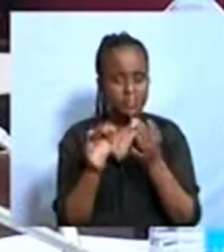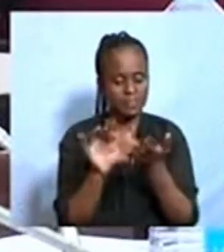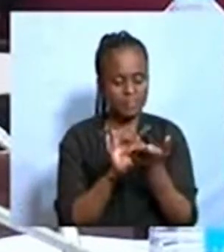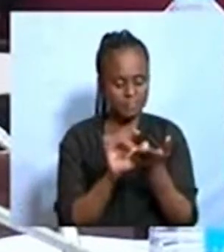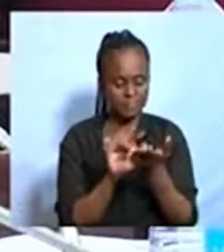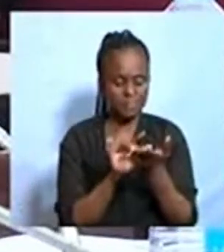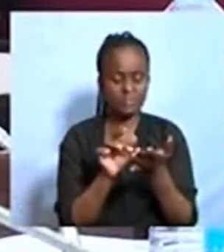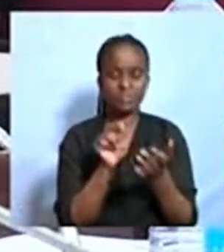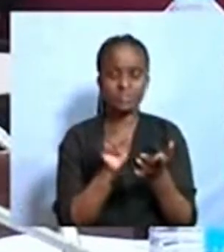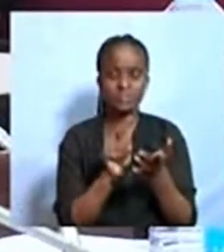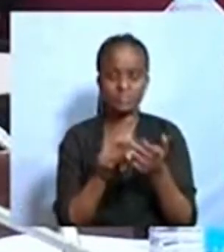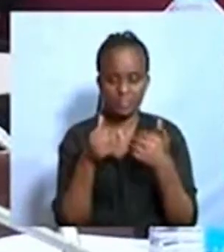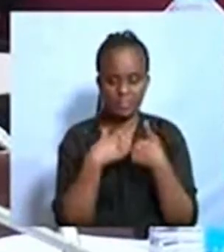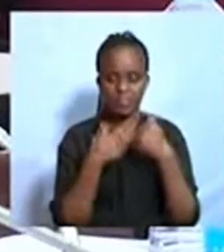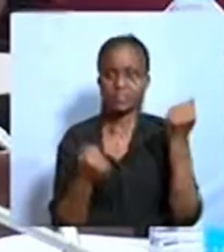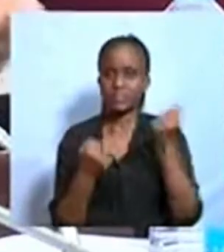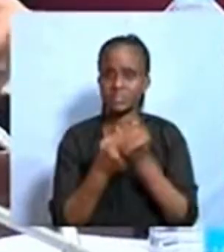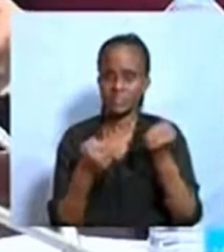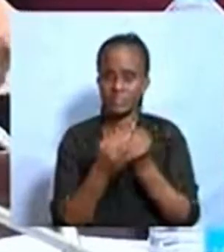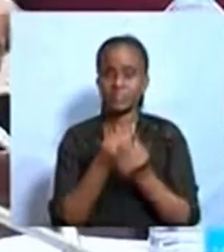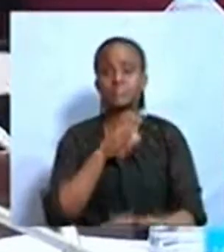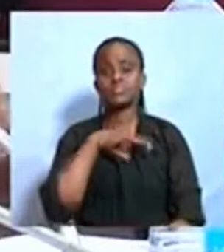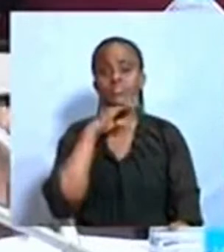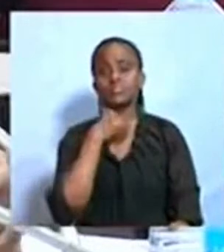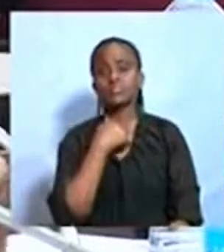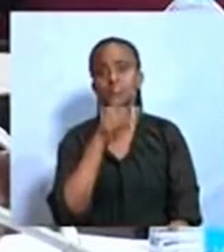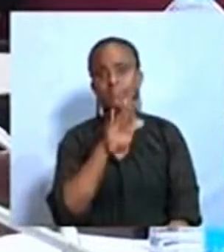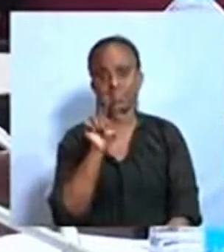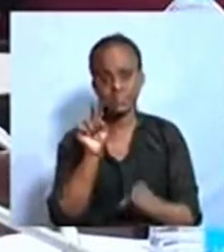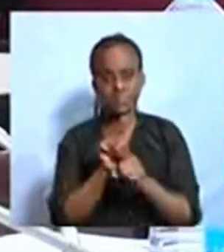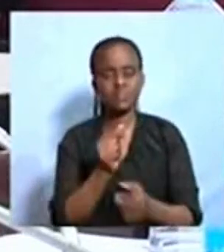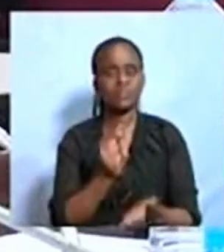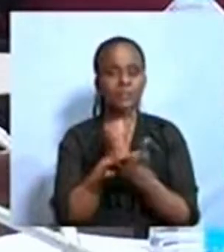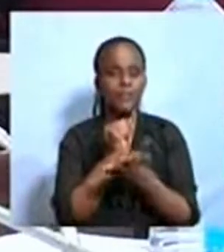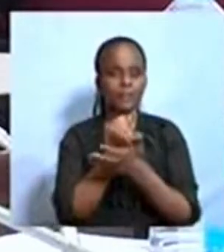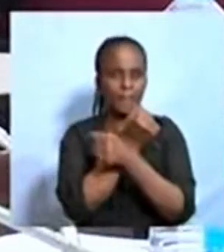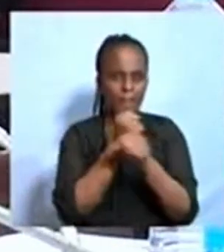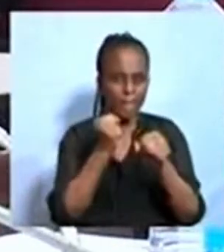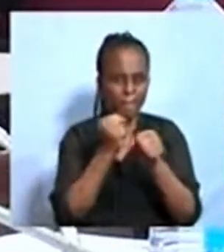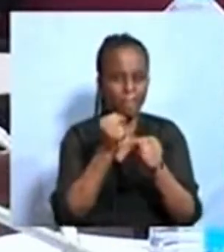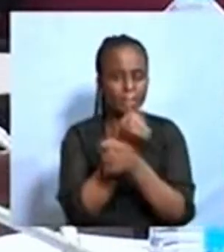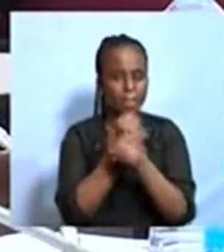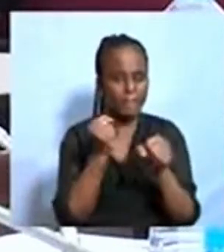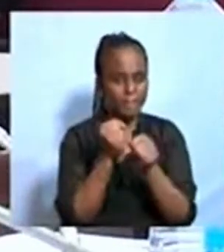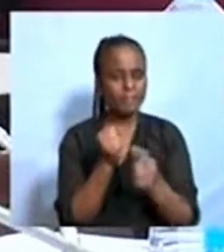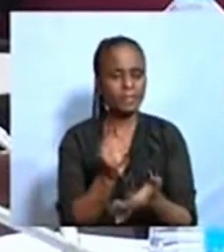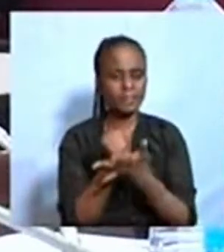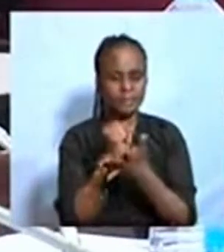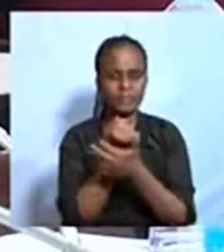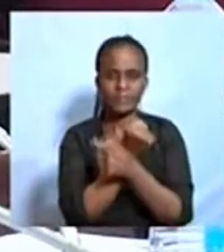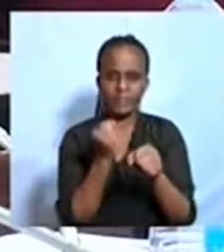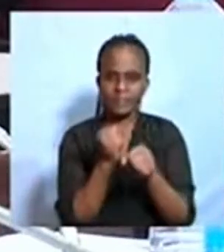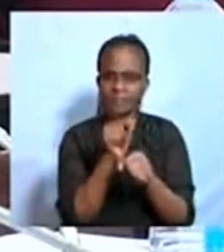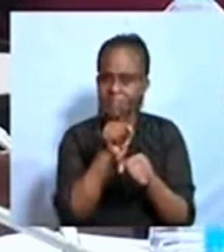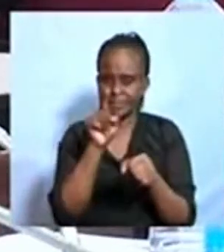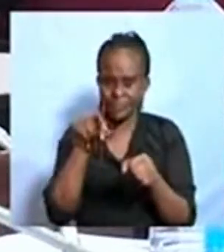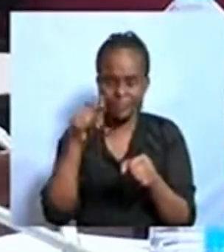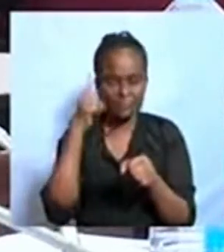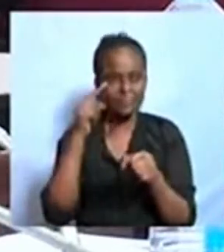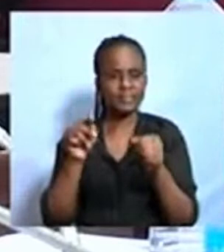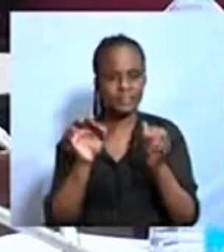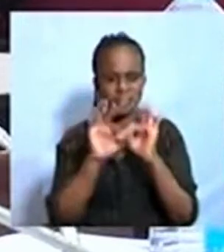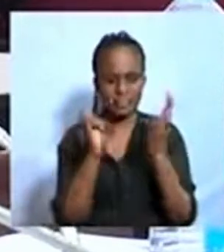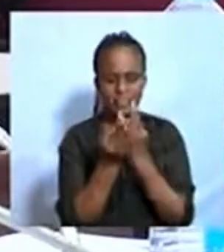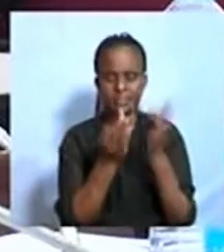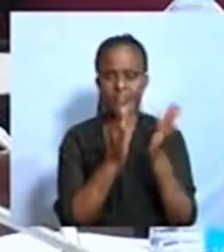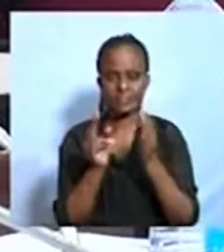and drugs have been funded adequately, it also addresses the unmet need for family planning. And